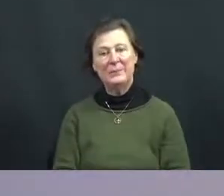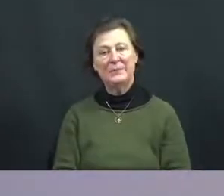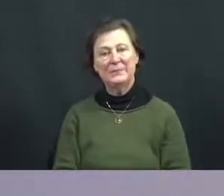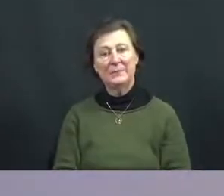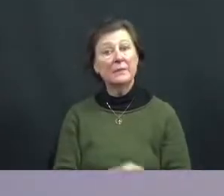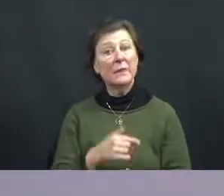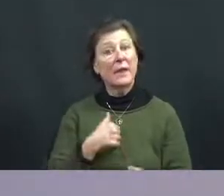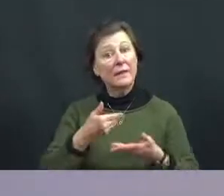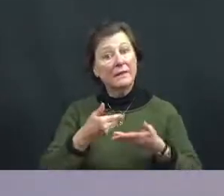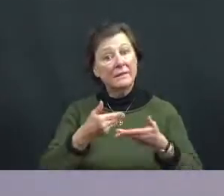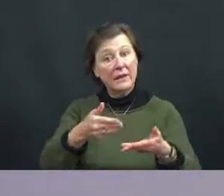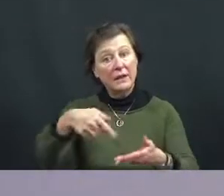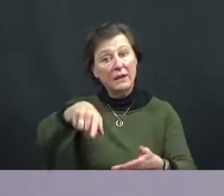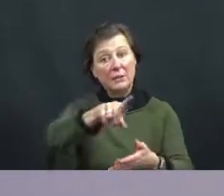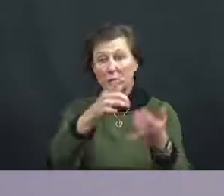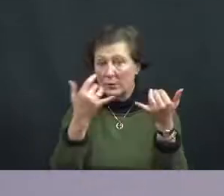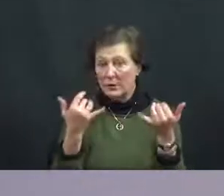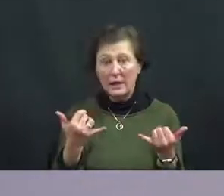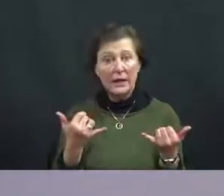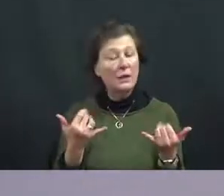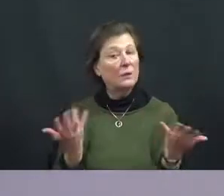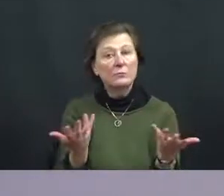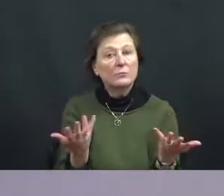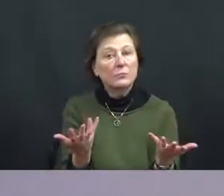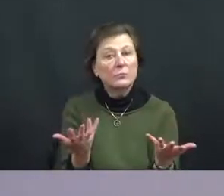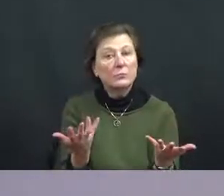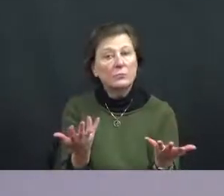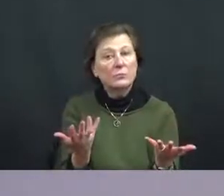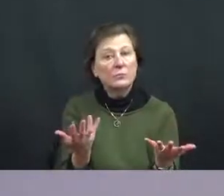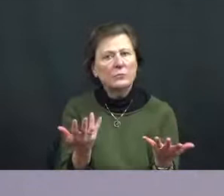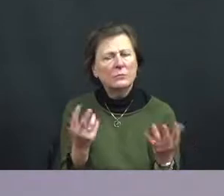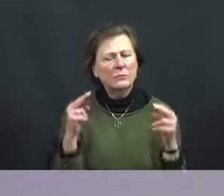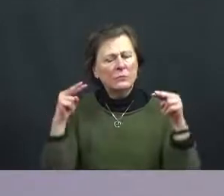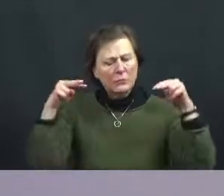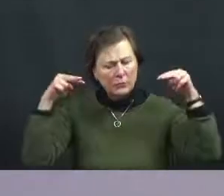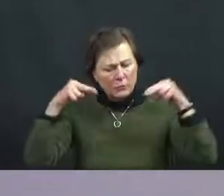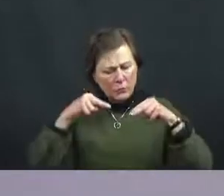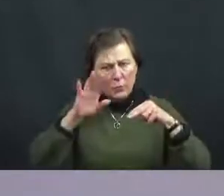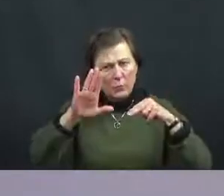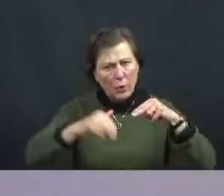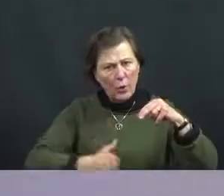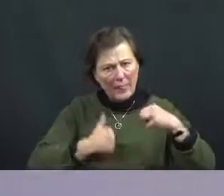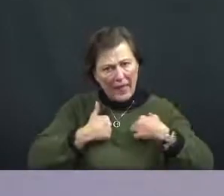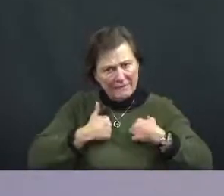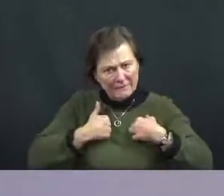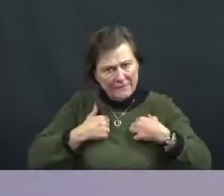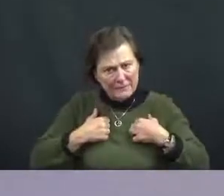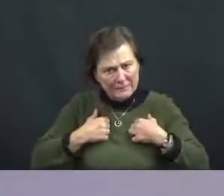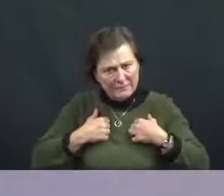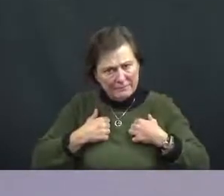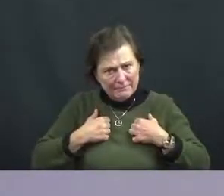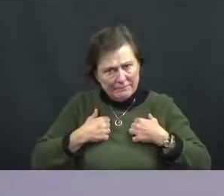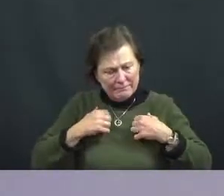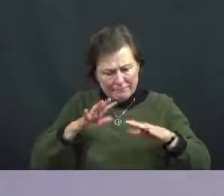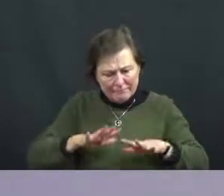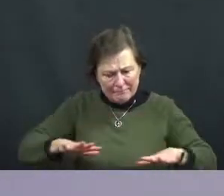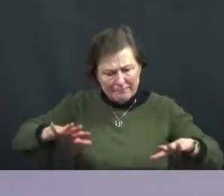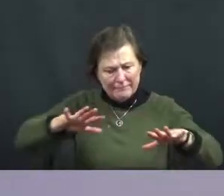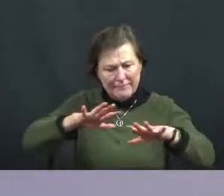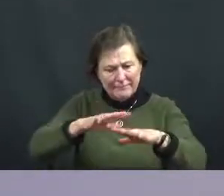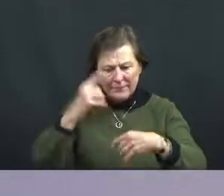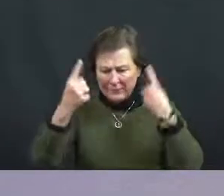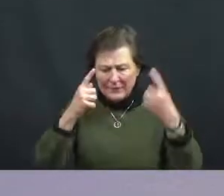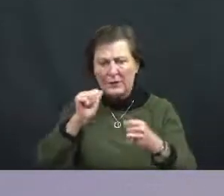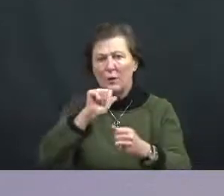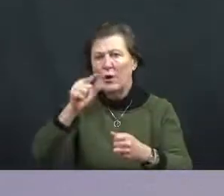And I invite you now to simply look at your life and consider all the gifts that flow to